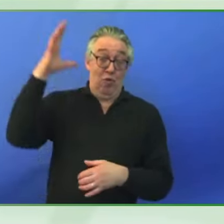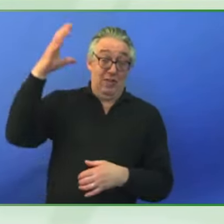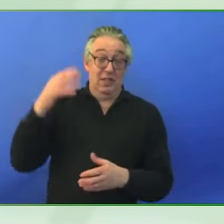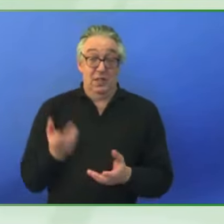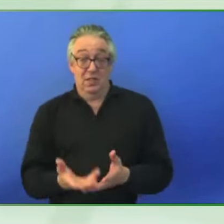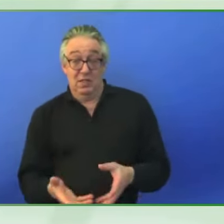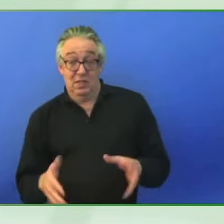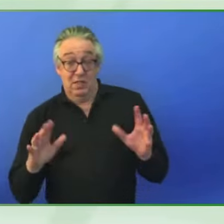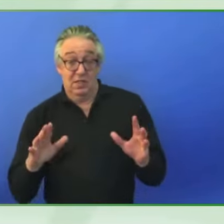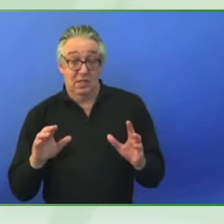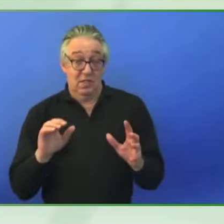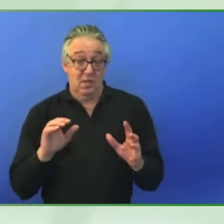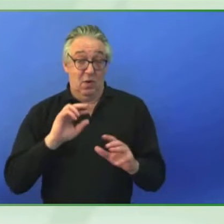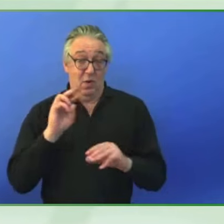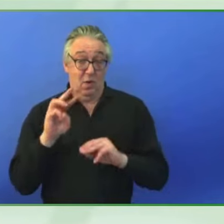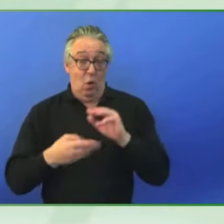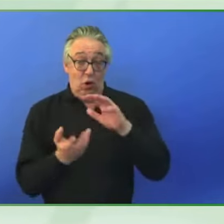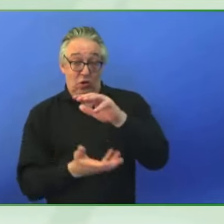And